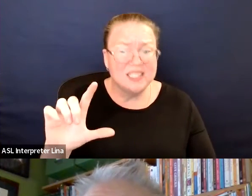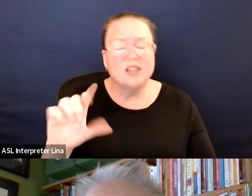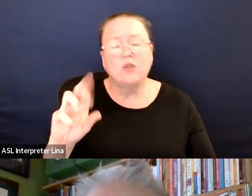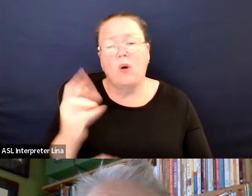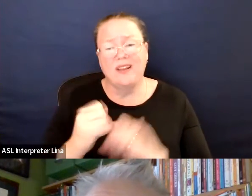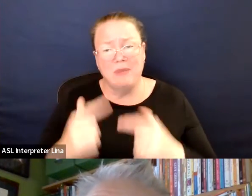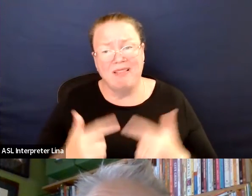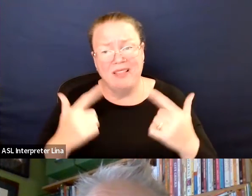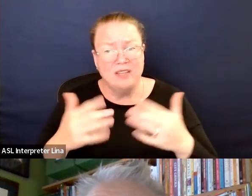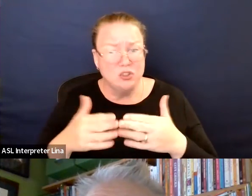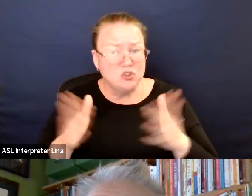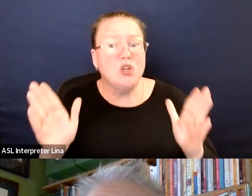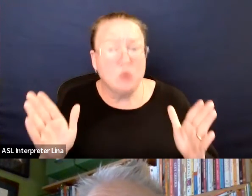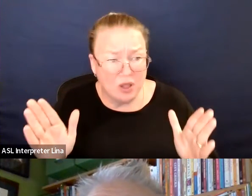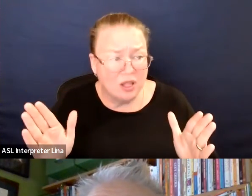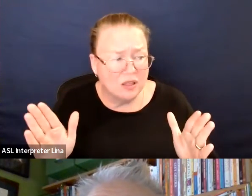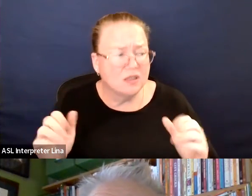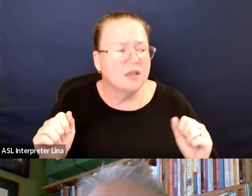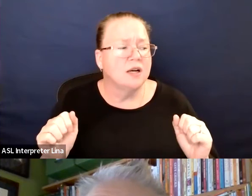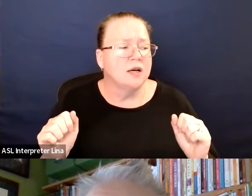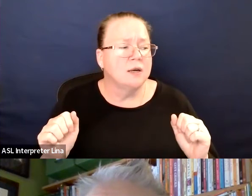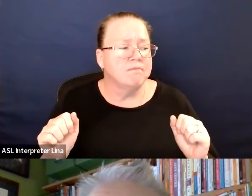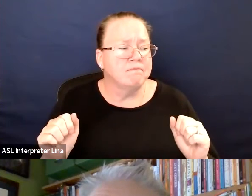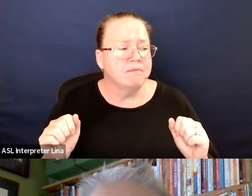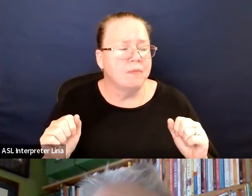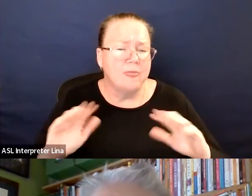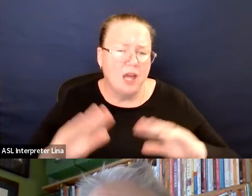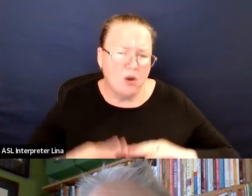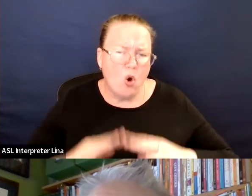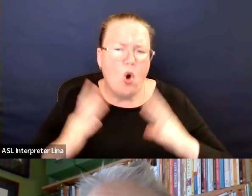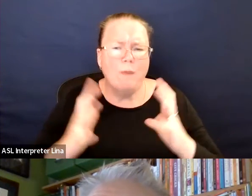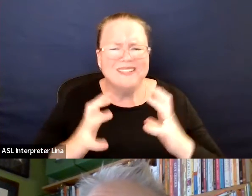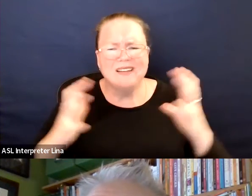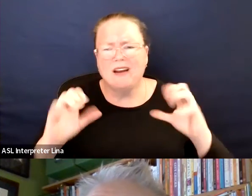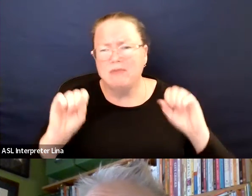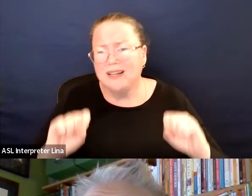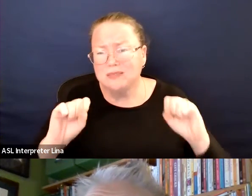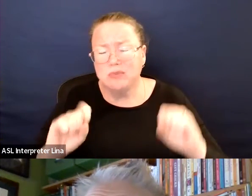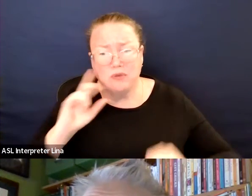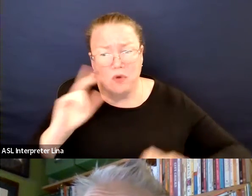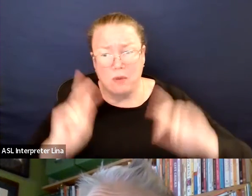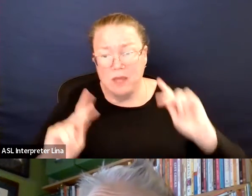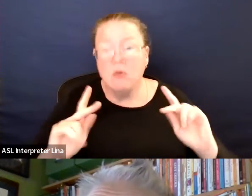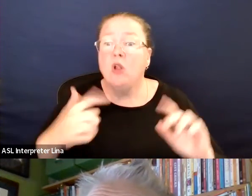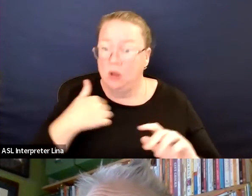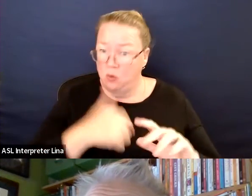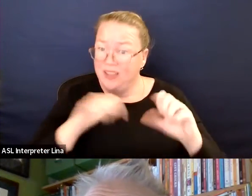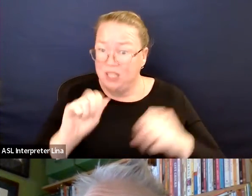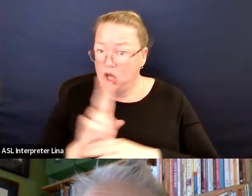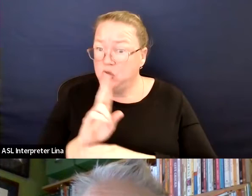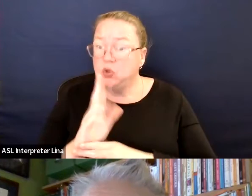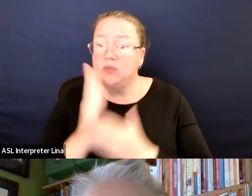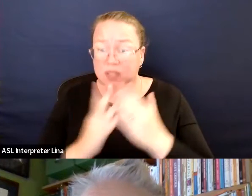living in general, that it opens up a whole lot of possibilities for people. And we can make use of some of